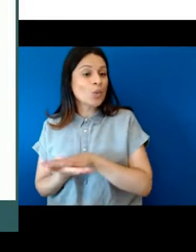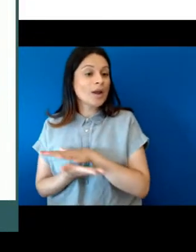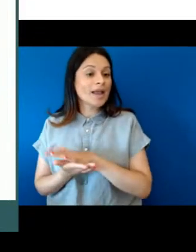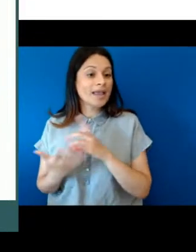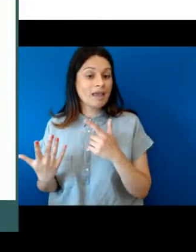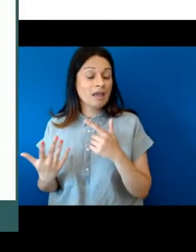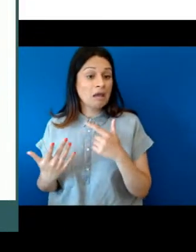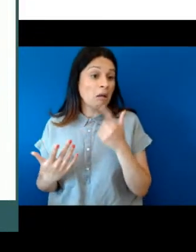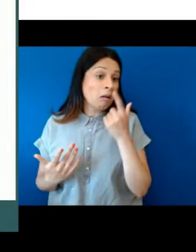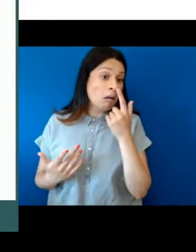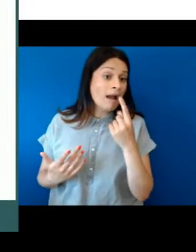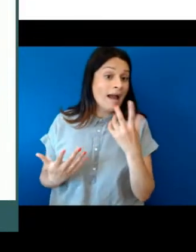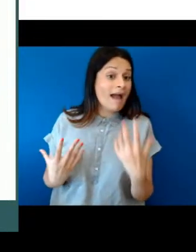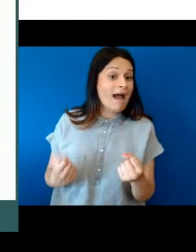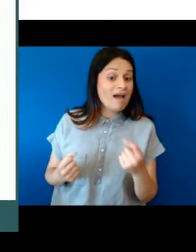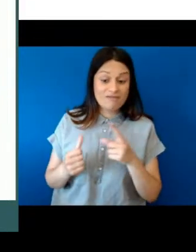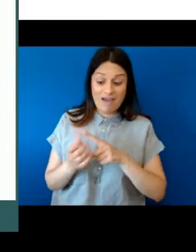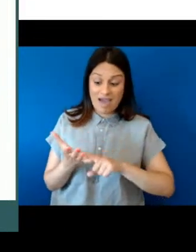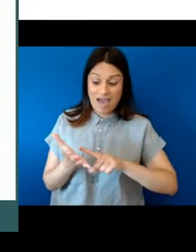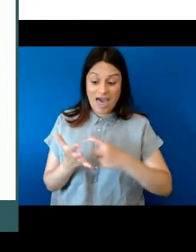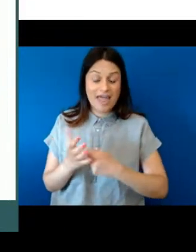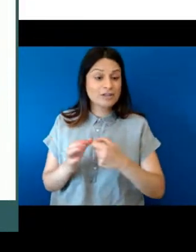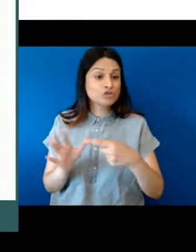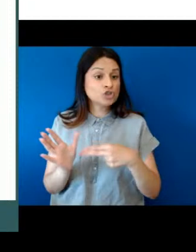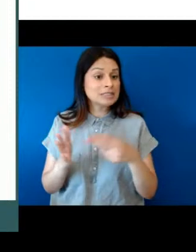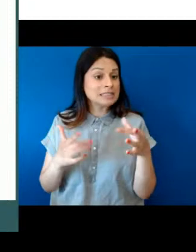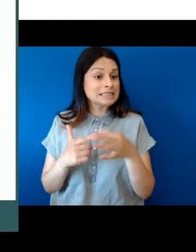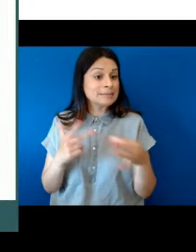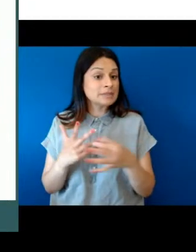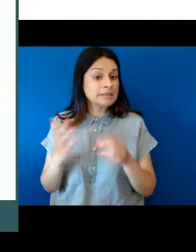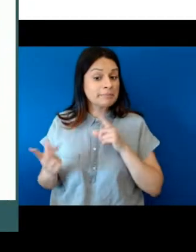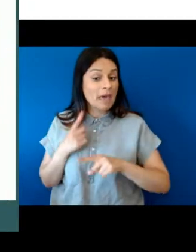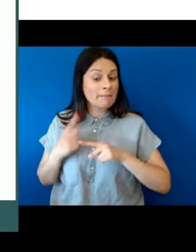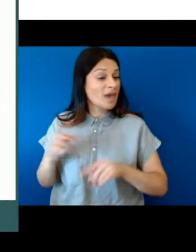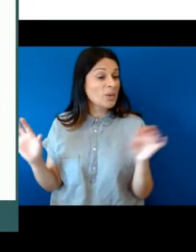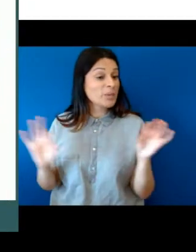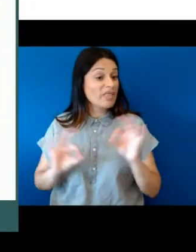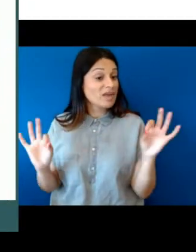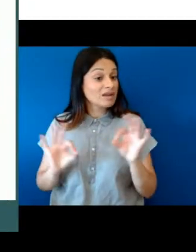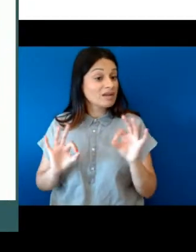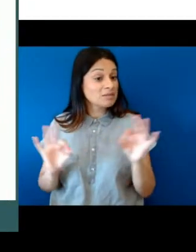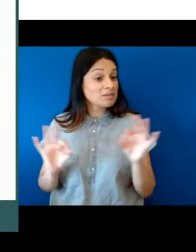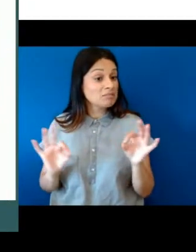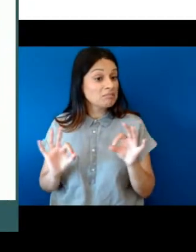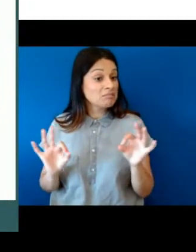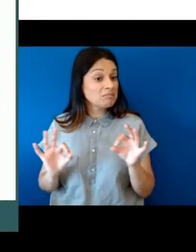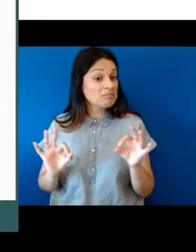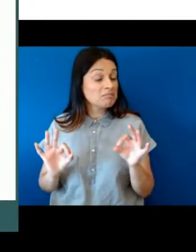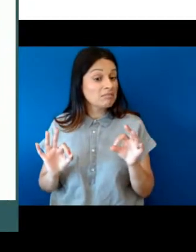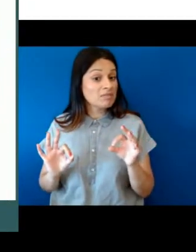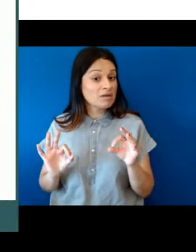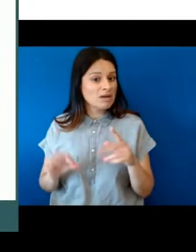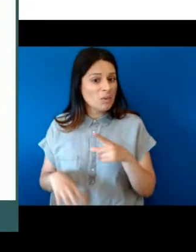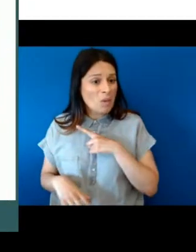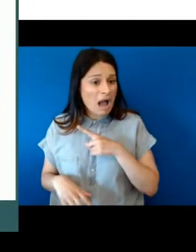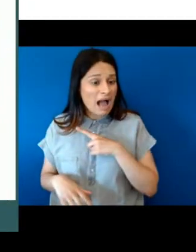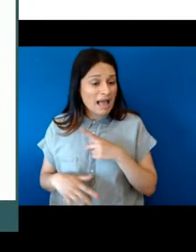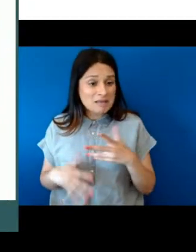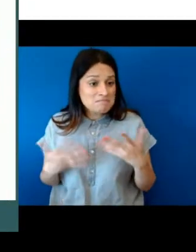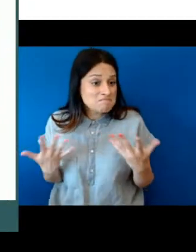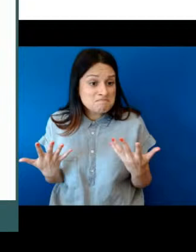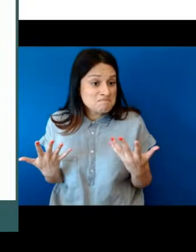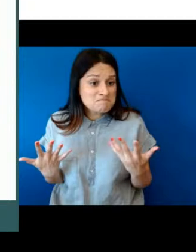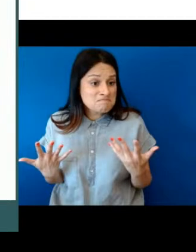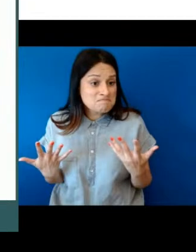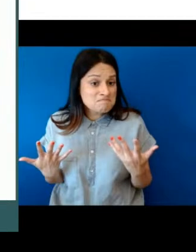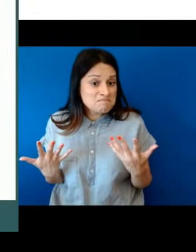but not developing any symptoms whatsoever. And that mechanism, why it does that, it remains unclear,